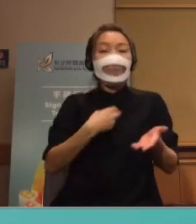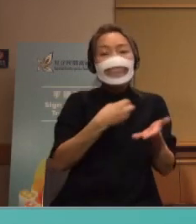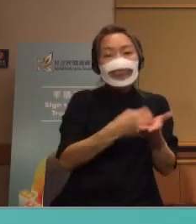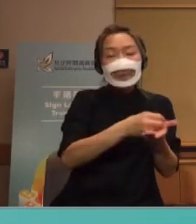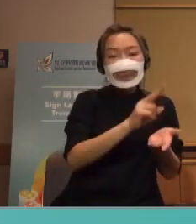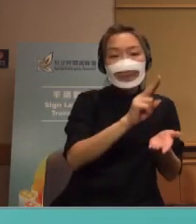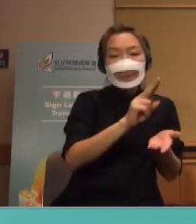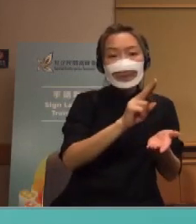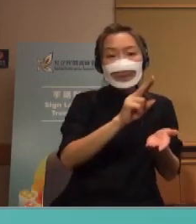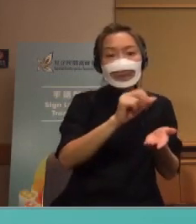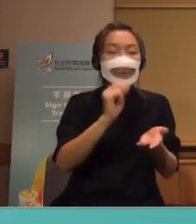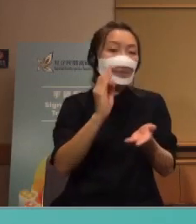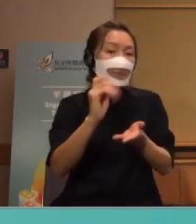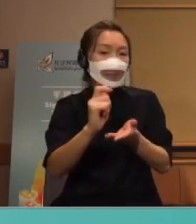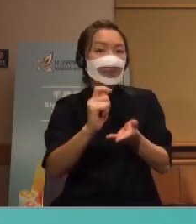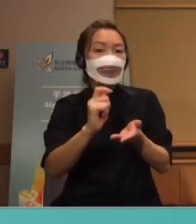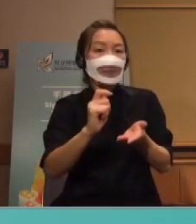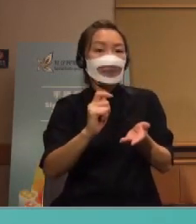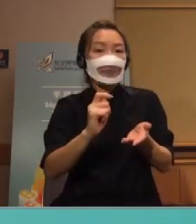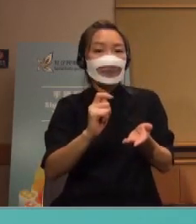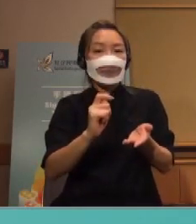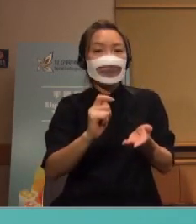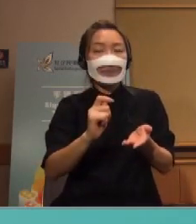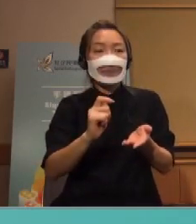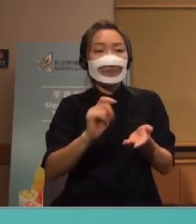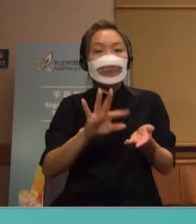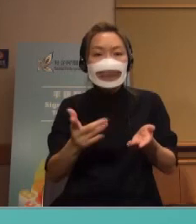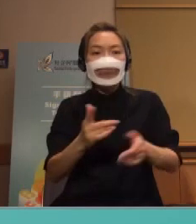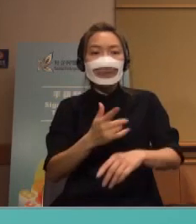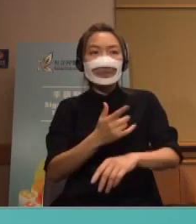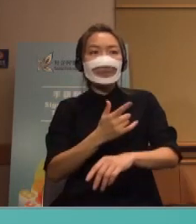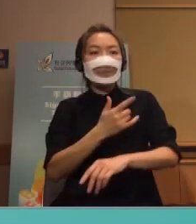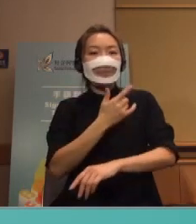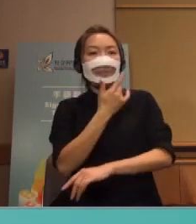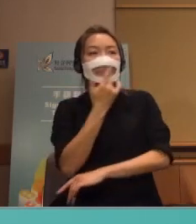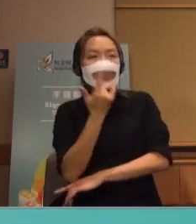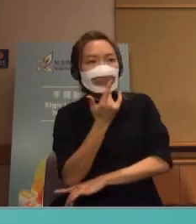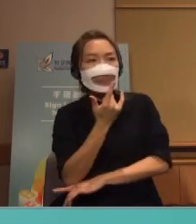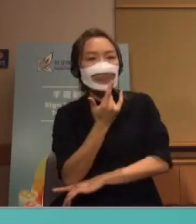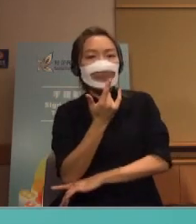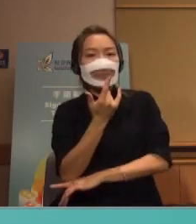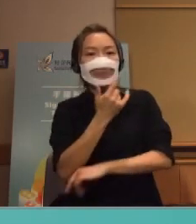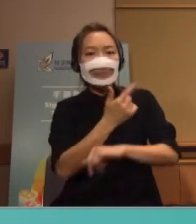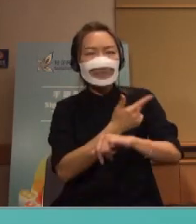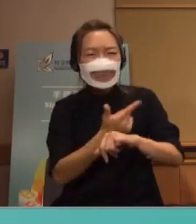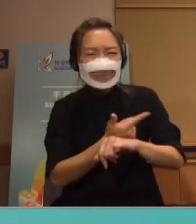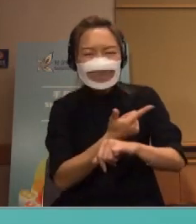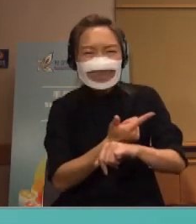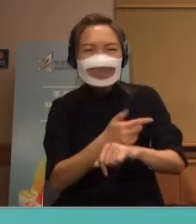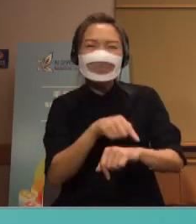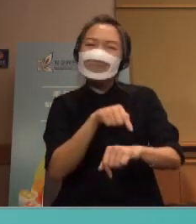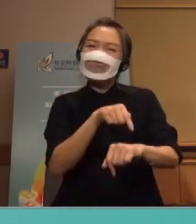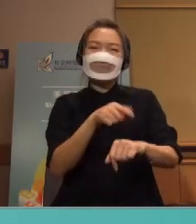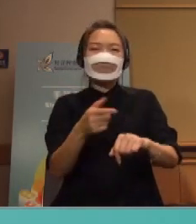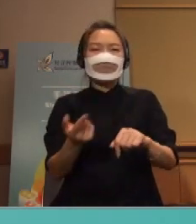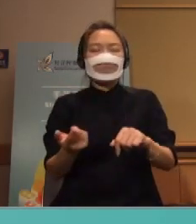it, the whole period of time, and then suddenly you get a super rare one or a super common one, right? And that represent yourself and changing the profile